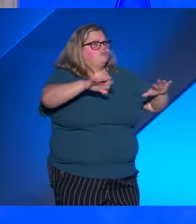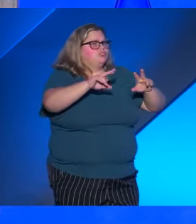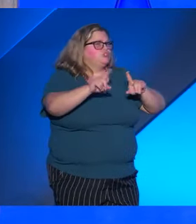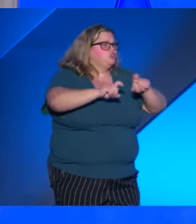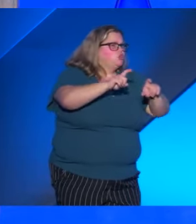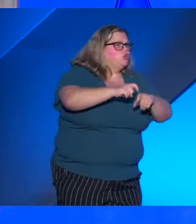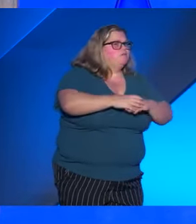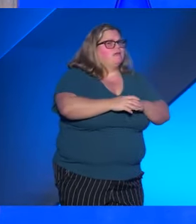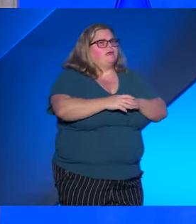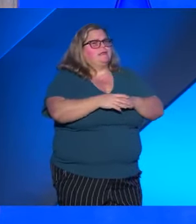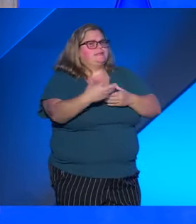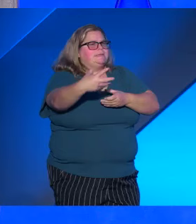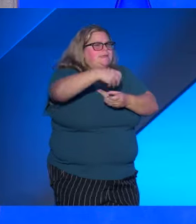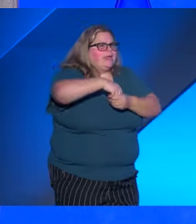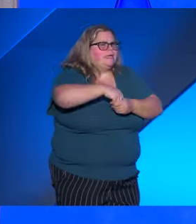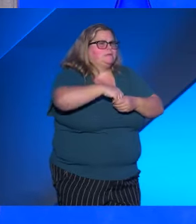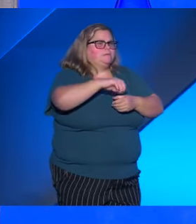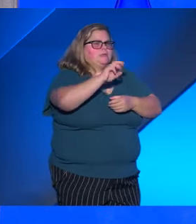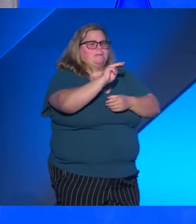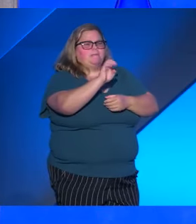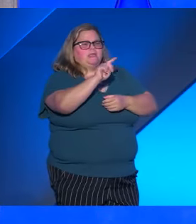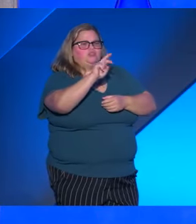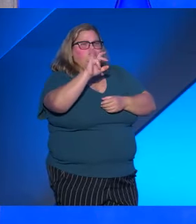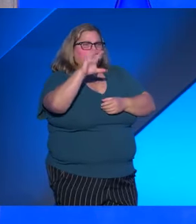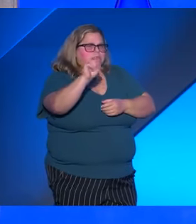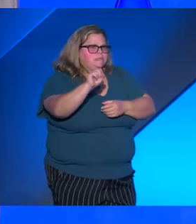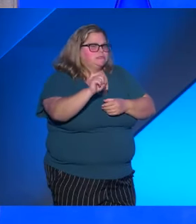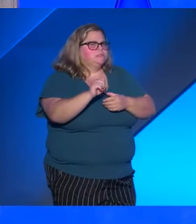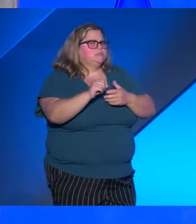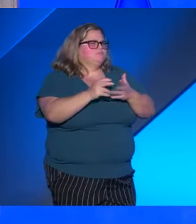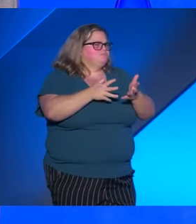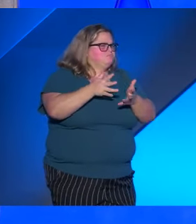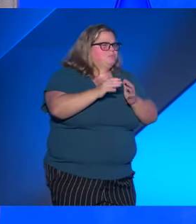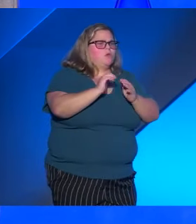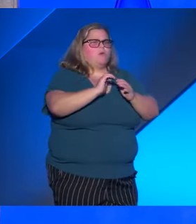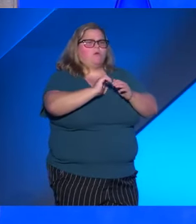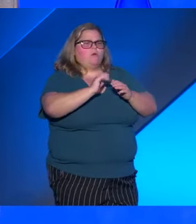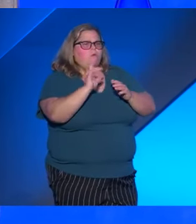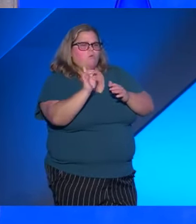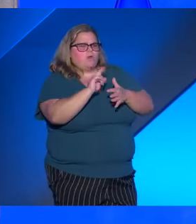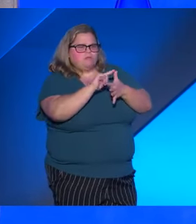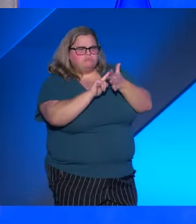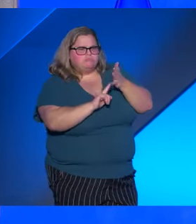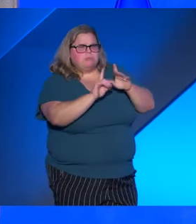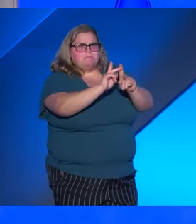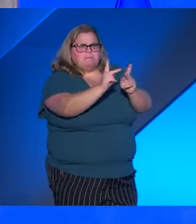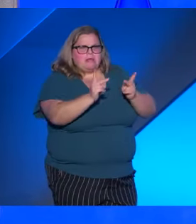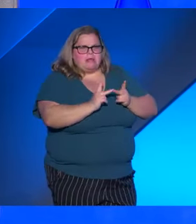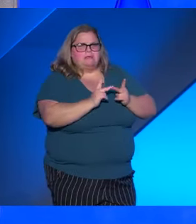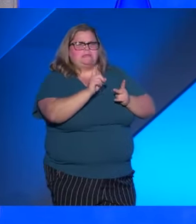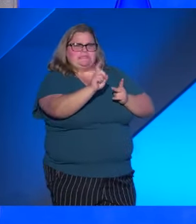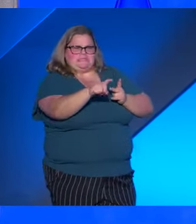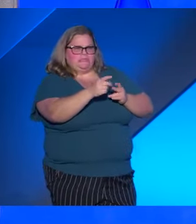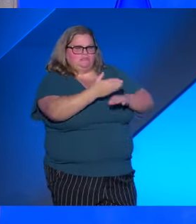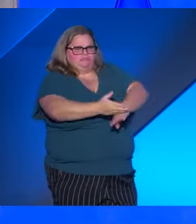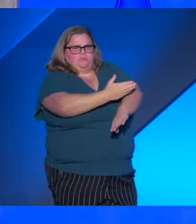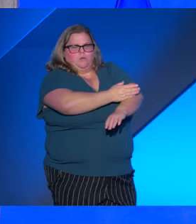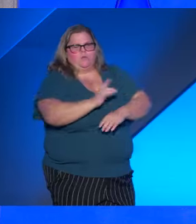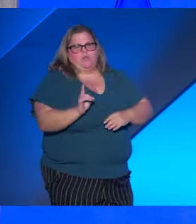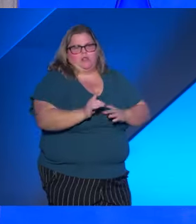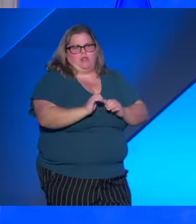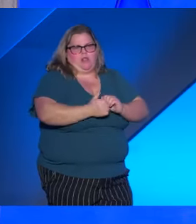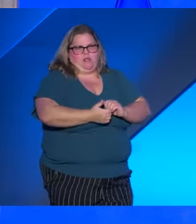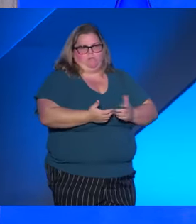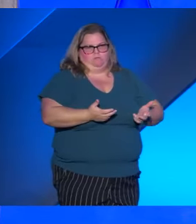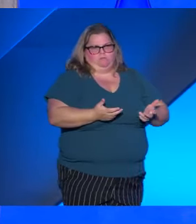engagement metrics, where are the places in which you need to improve? Where are